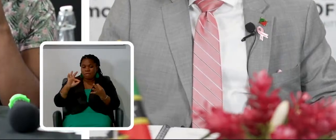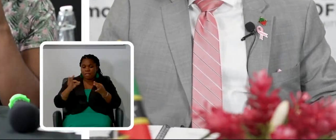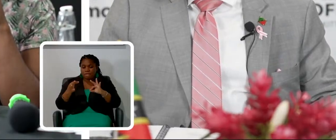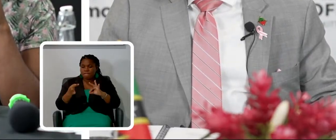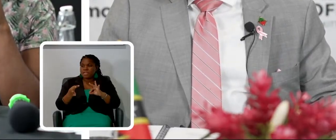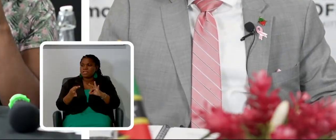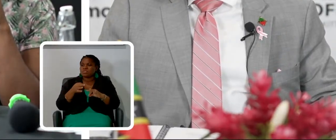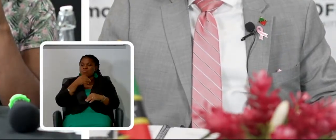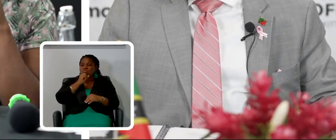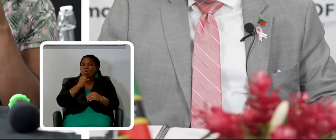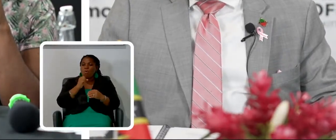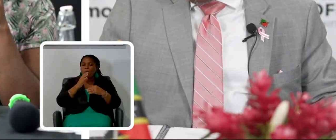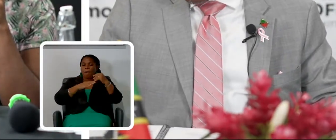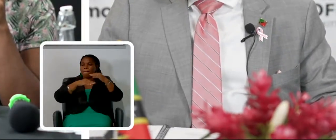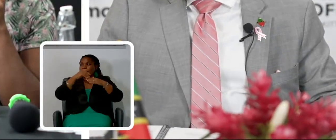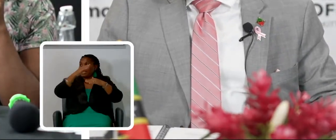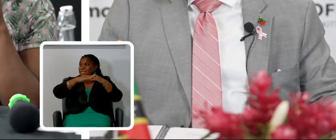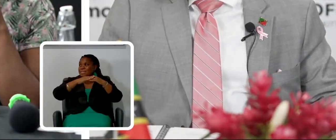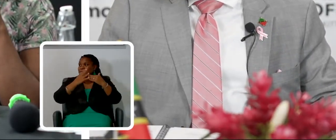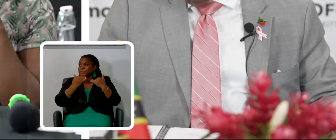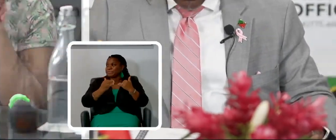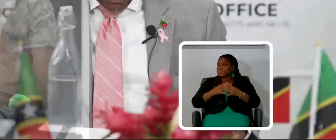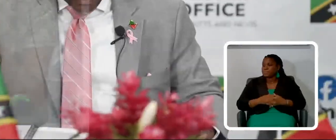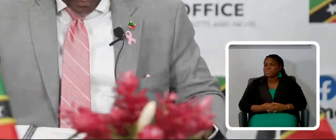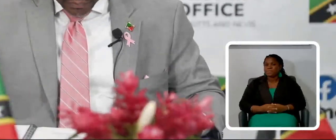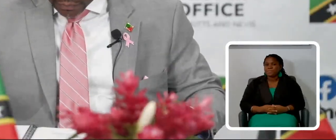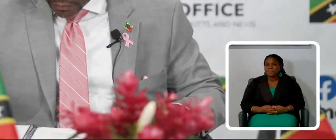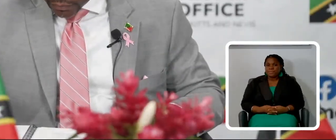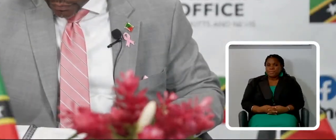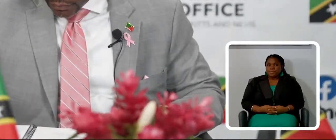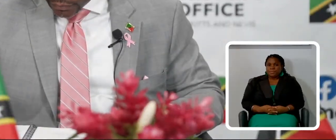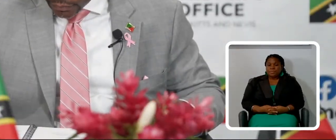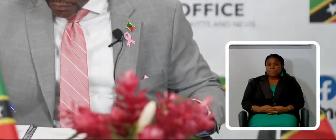new firehouse, so to speak.